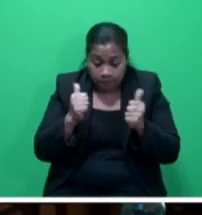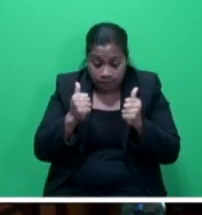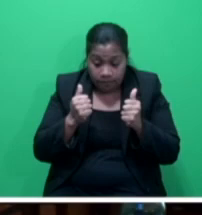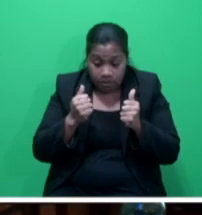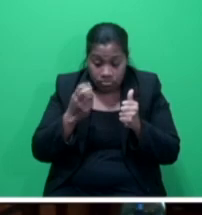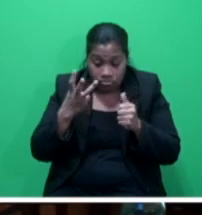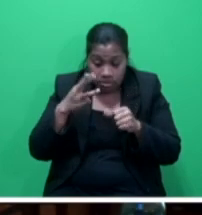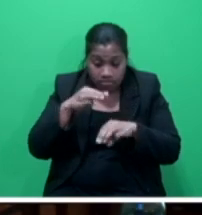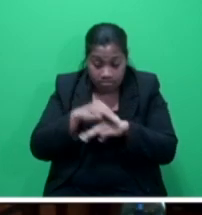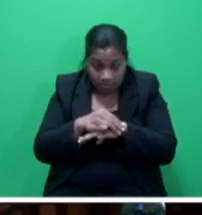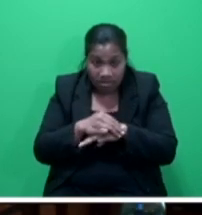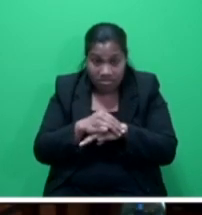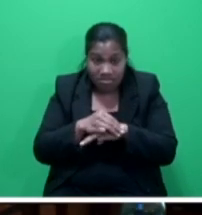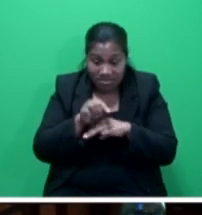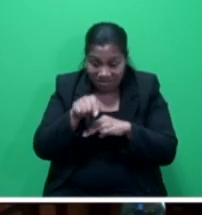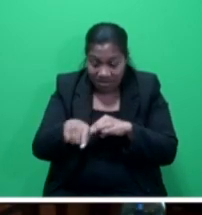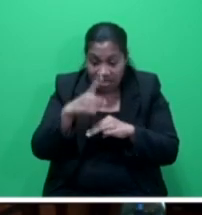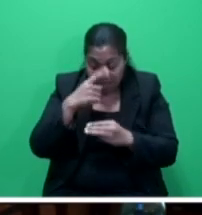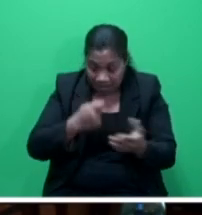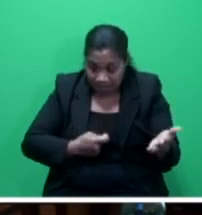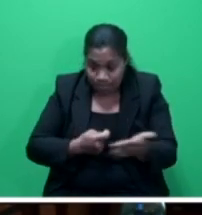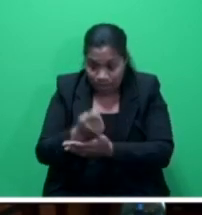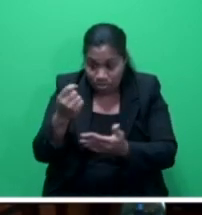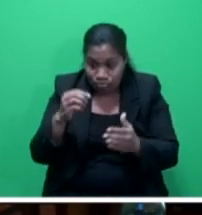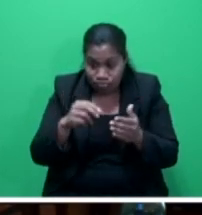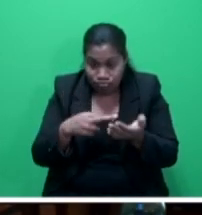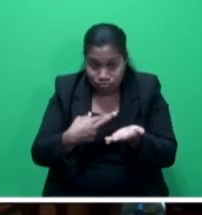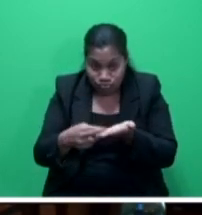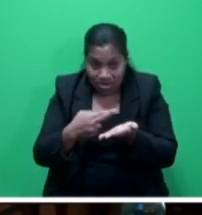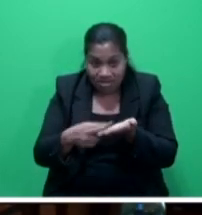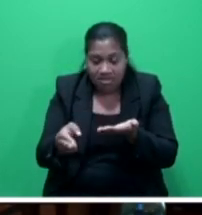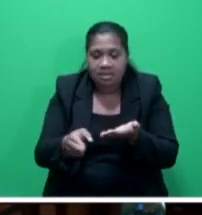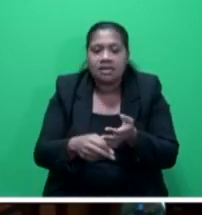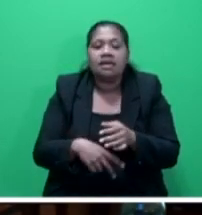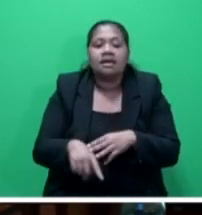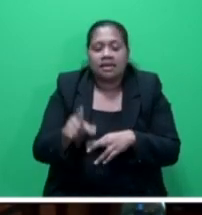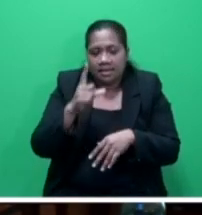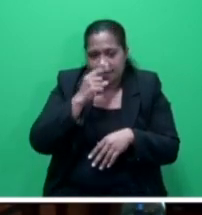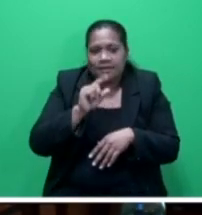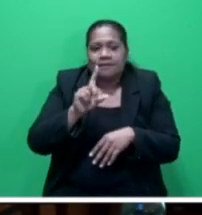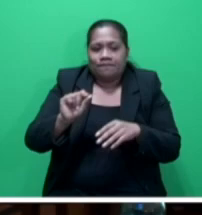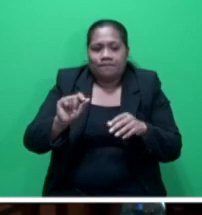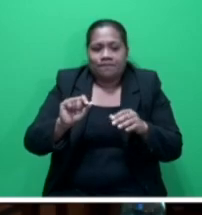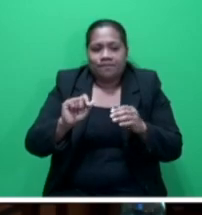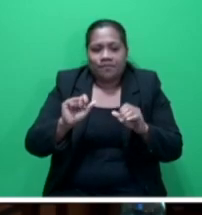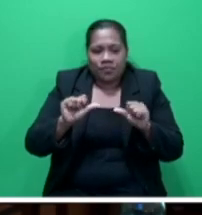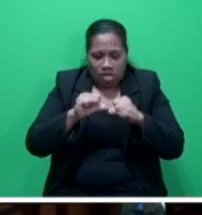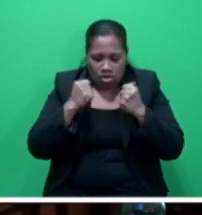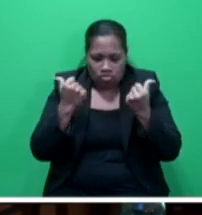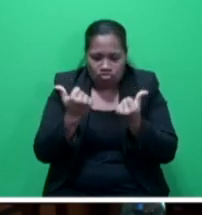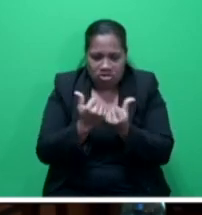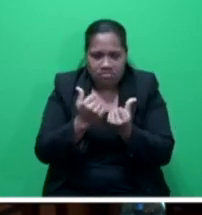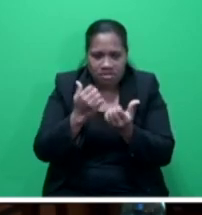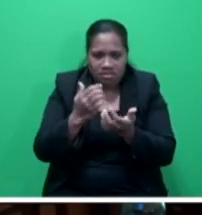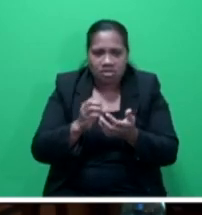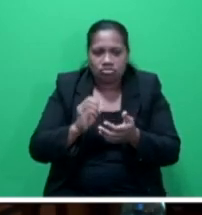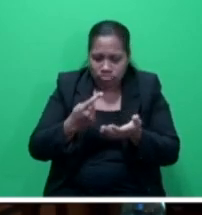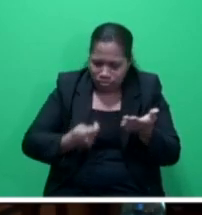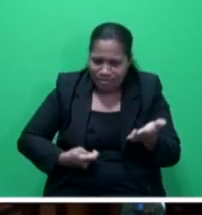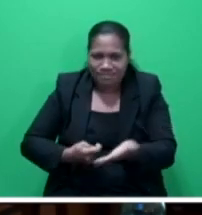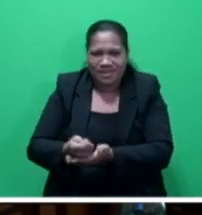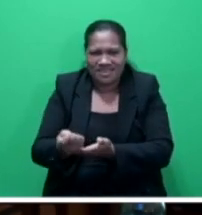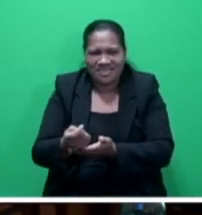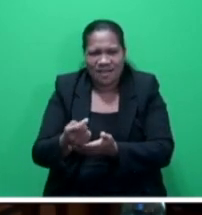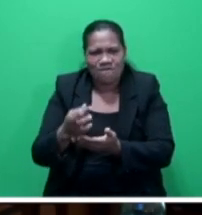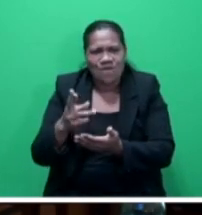tenants are in a position to pay rent, they will enter into an agreement on the repayment of the deferred rent.